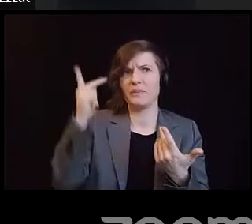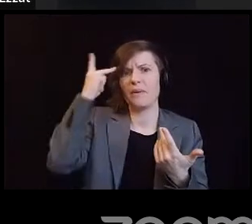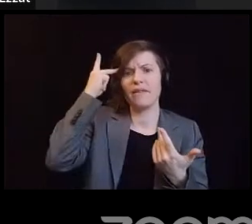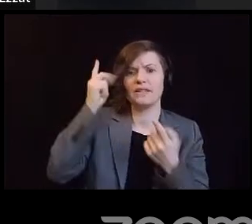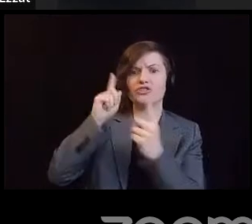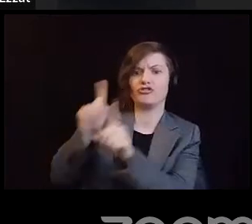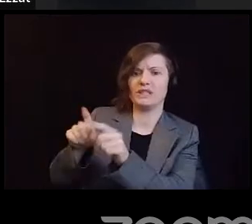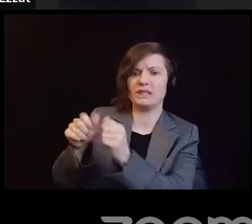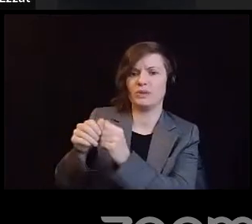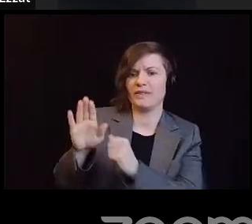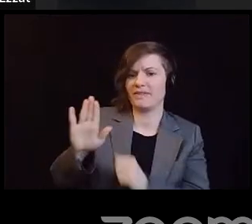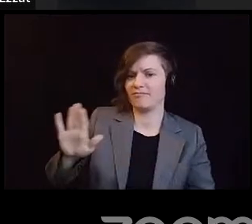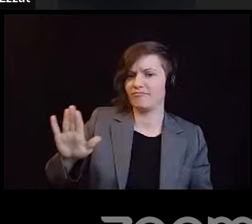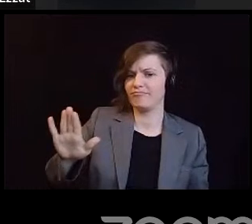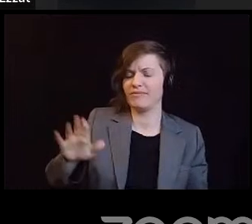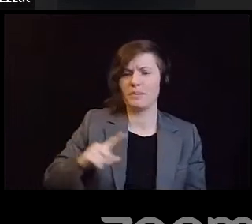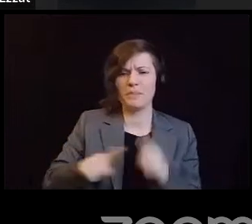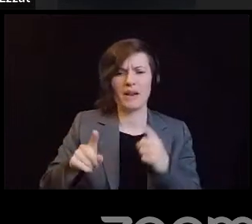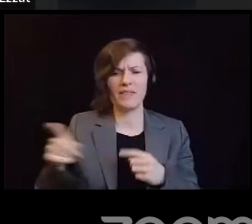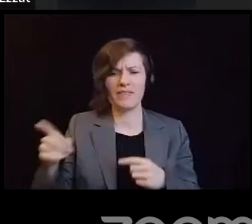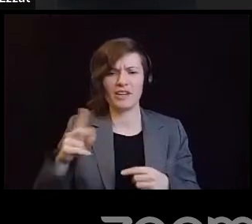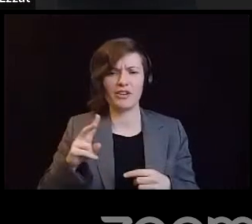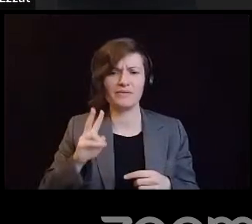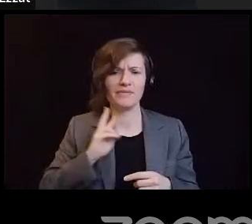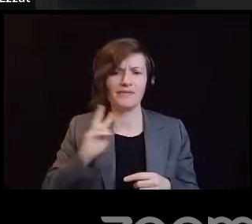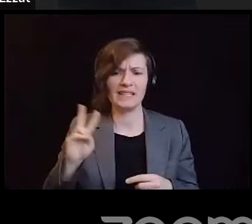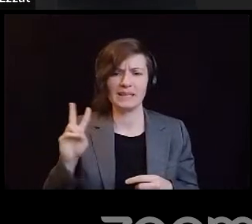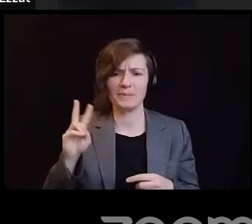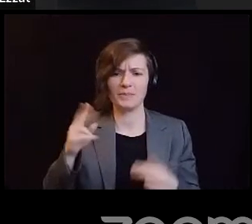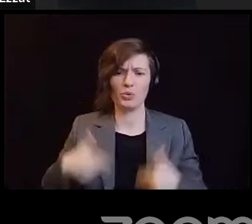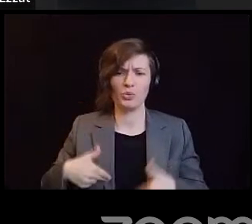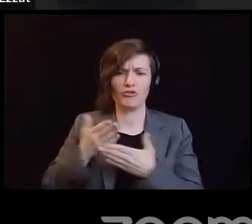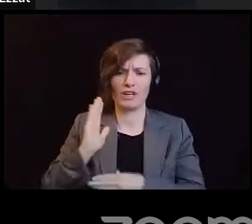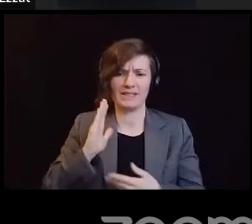so designating the group a terrorist organization would complicate it.